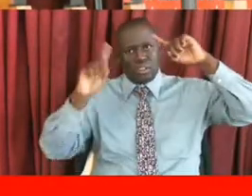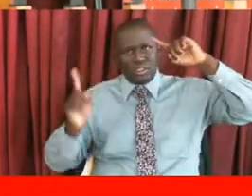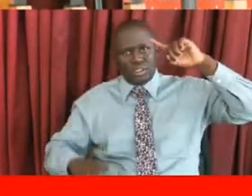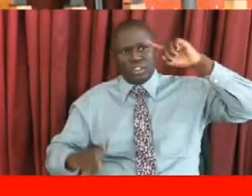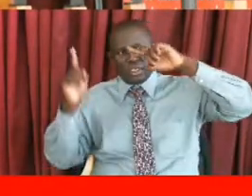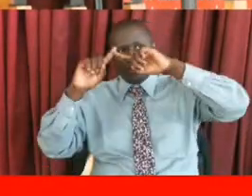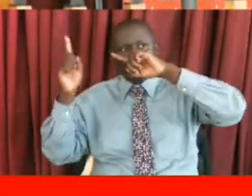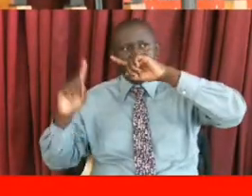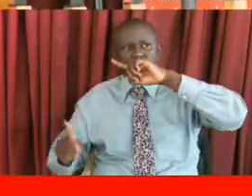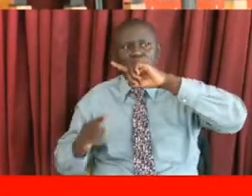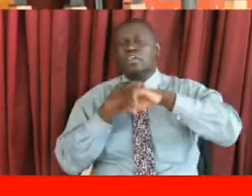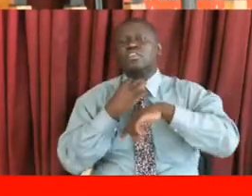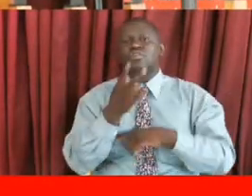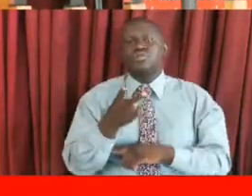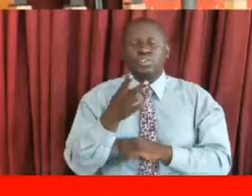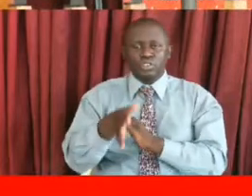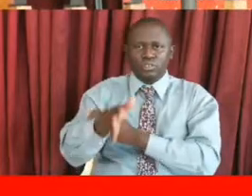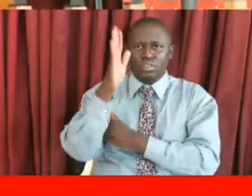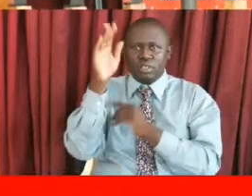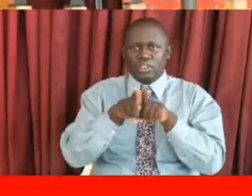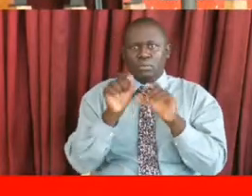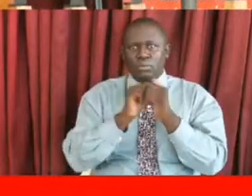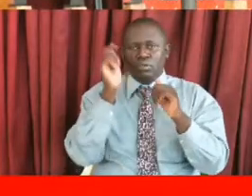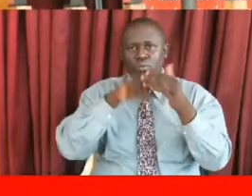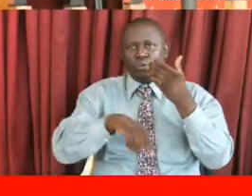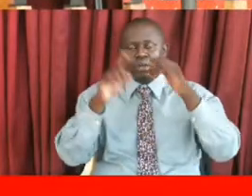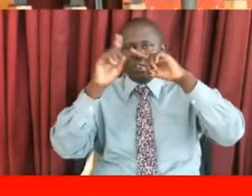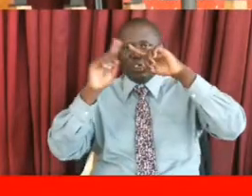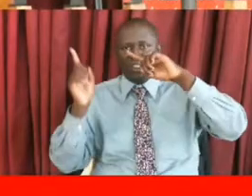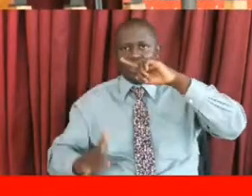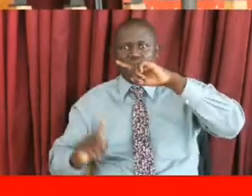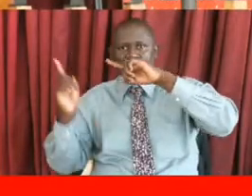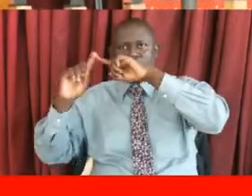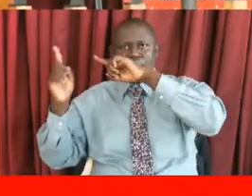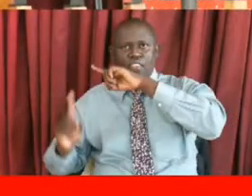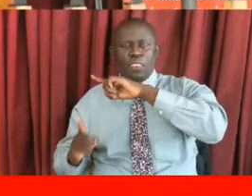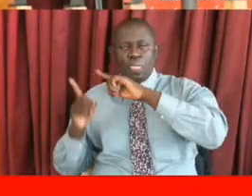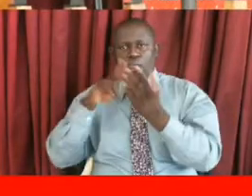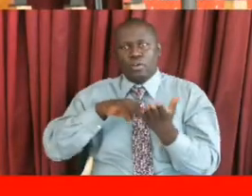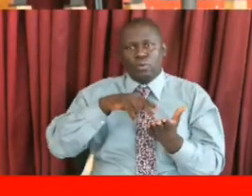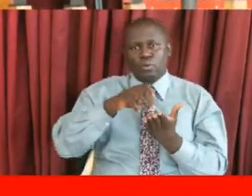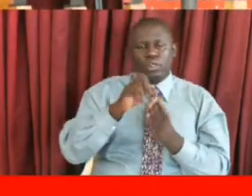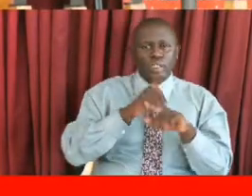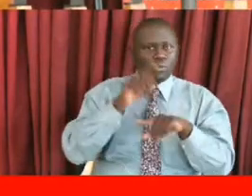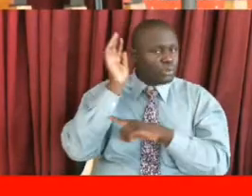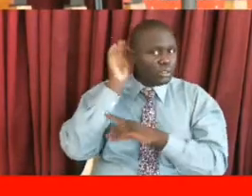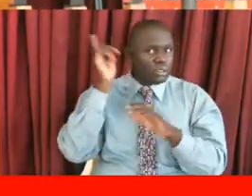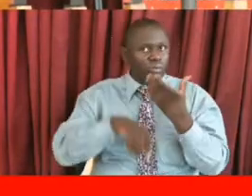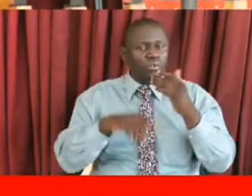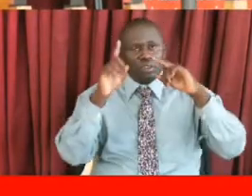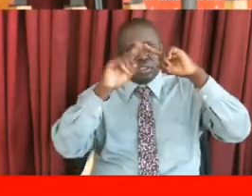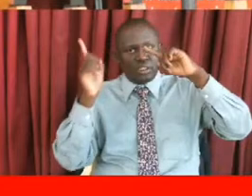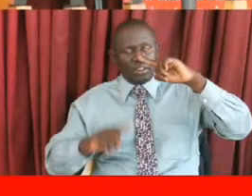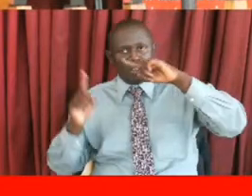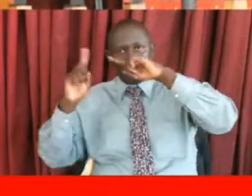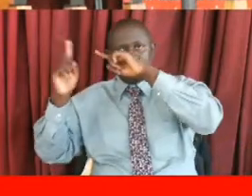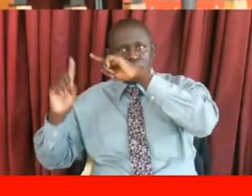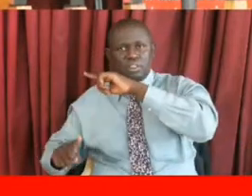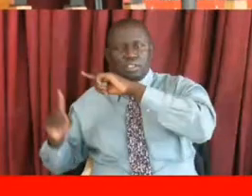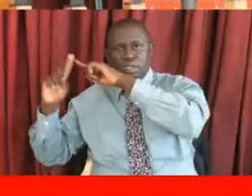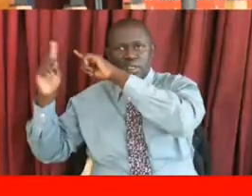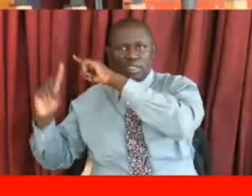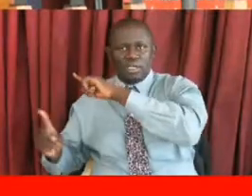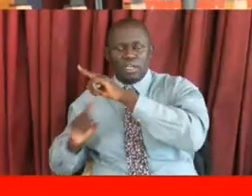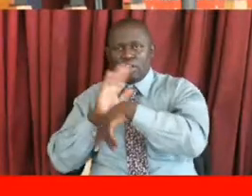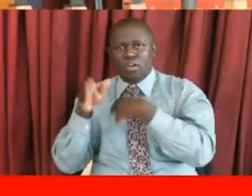God is Thunders walking when you hear Thunders walking